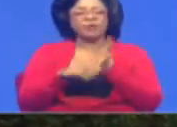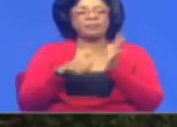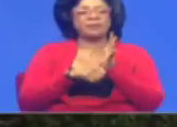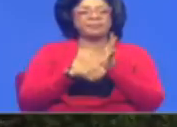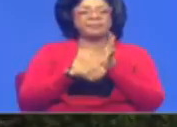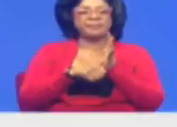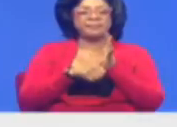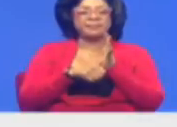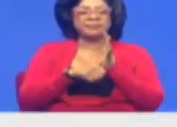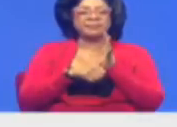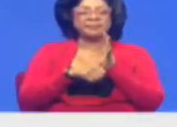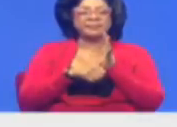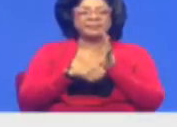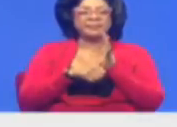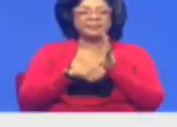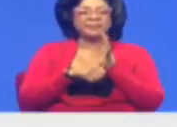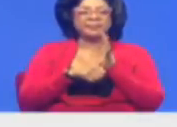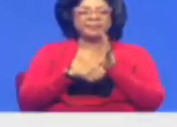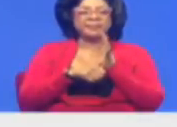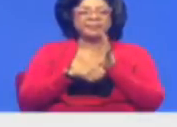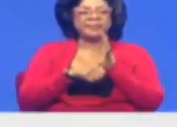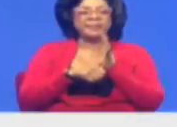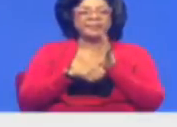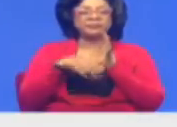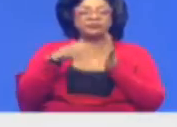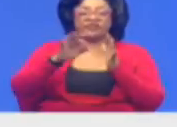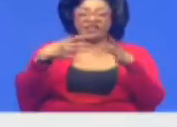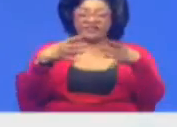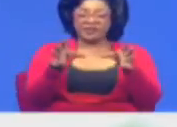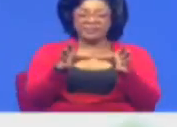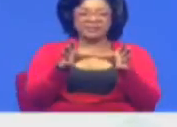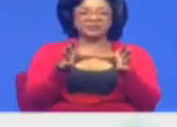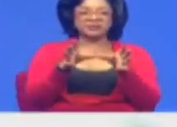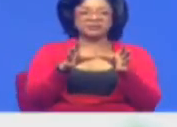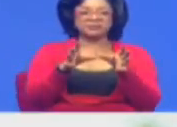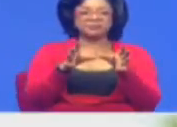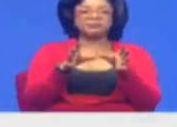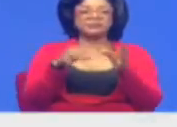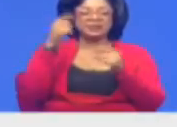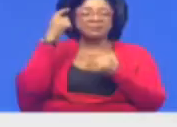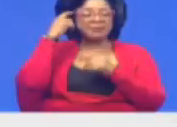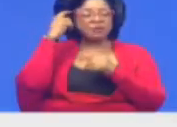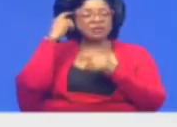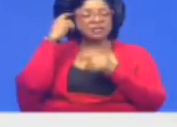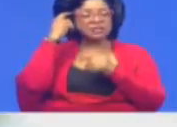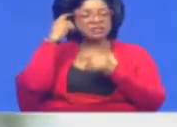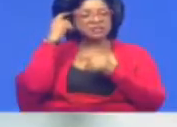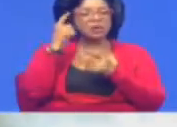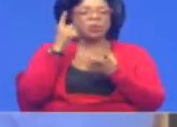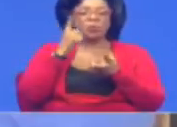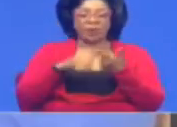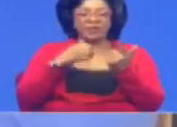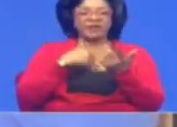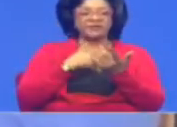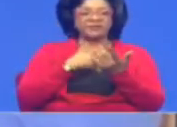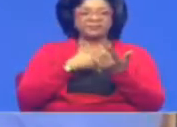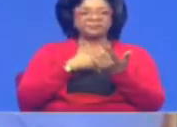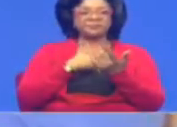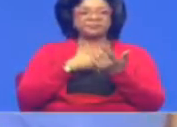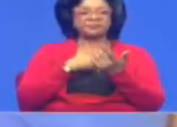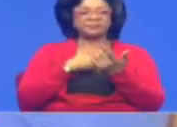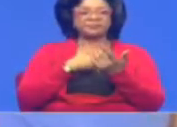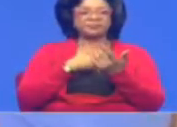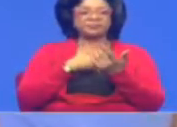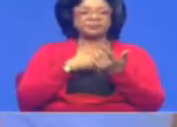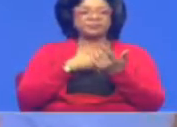Issues mingi tu. For the families, the warmth of the memories is all they can hold on to. Just miss